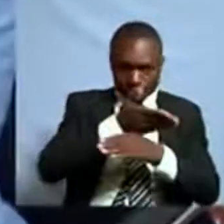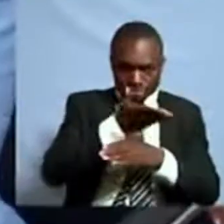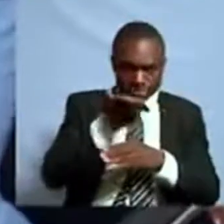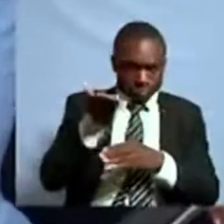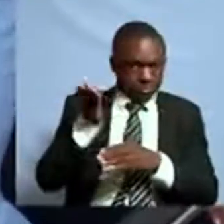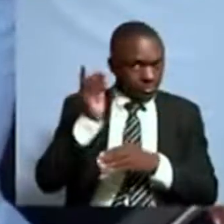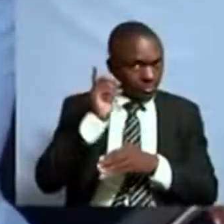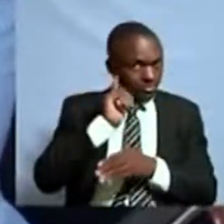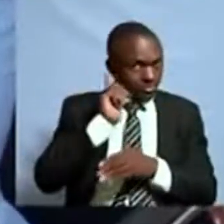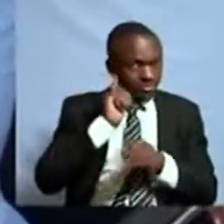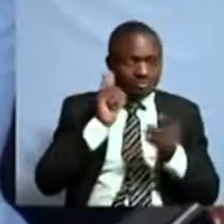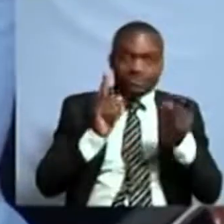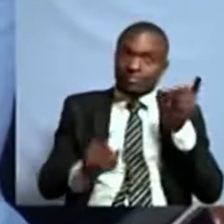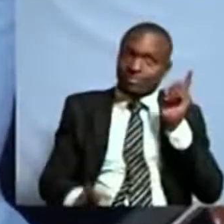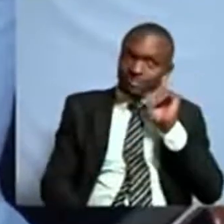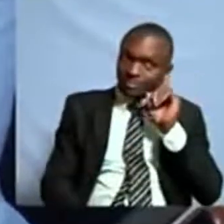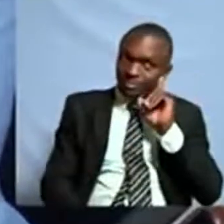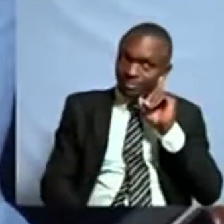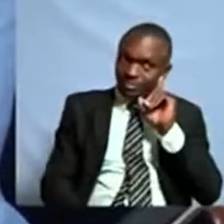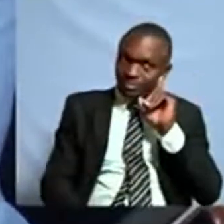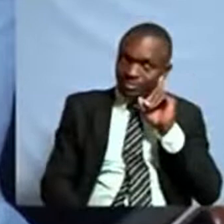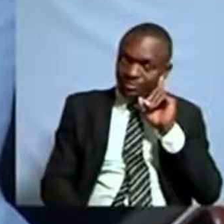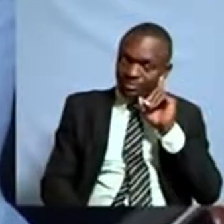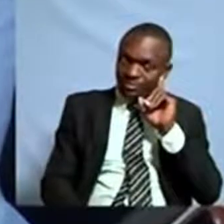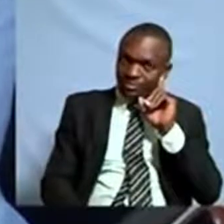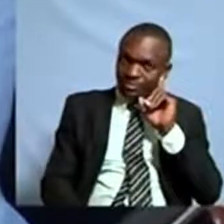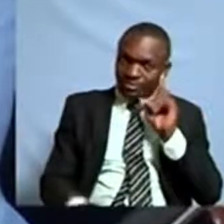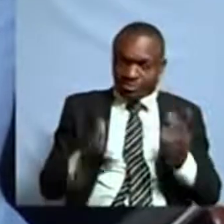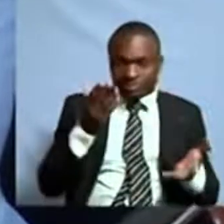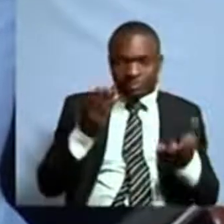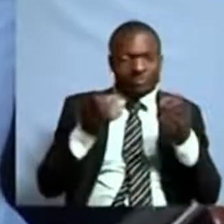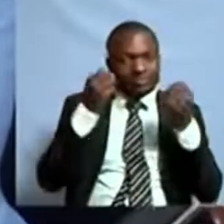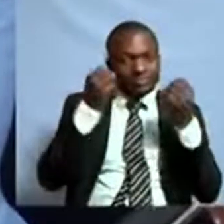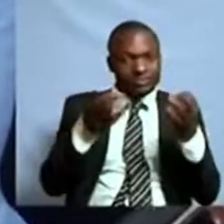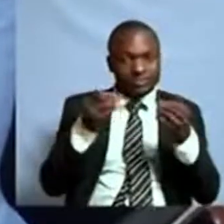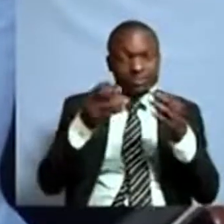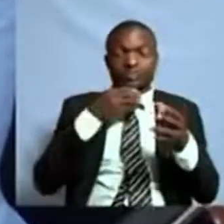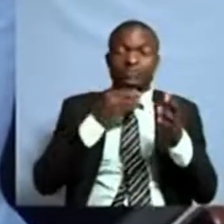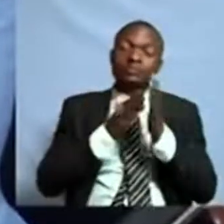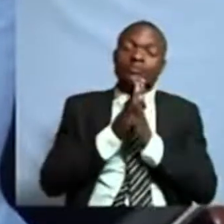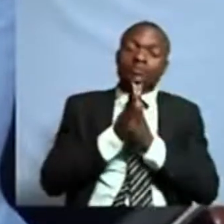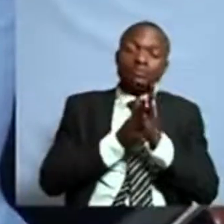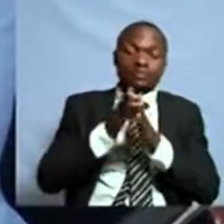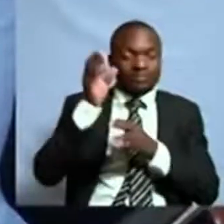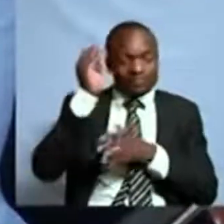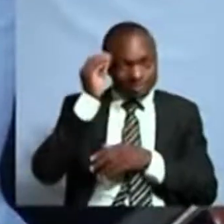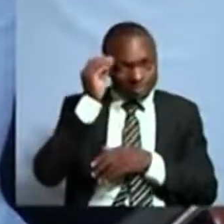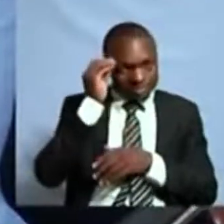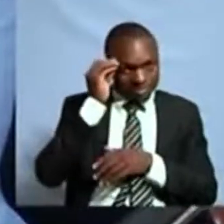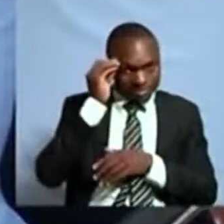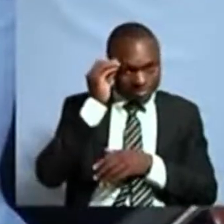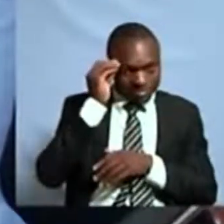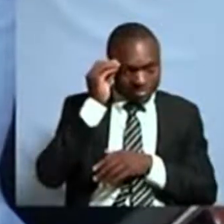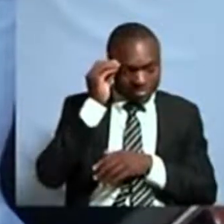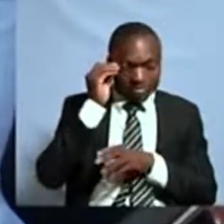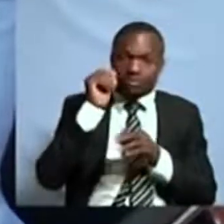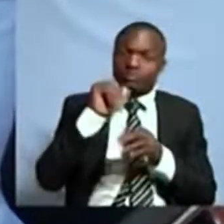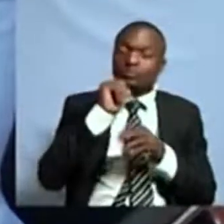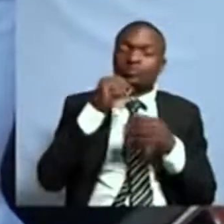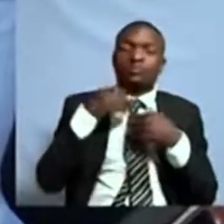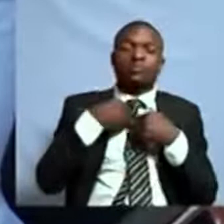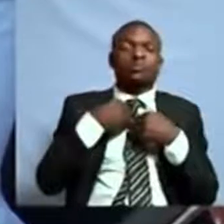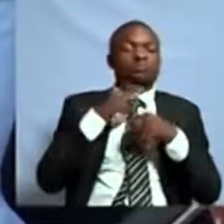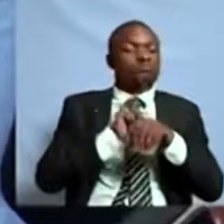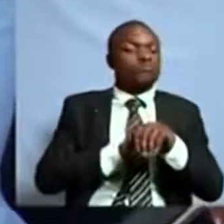are listening. And then maybe many people are also interested actually to know. They may not have the chance to